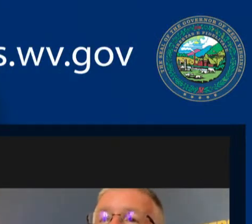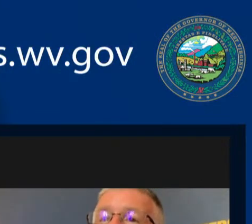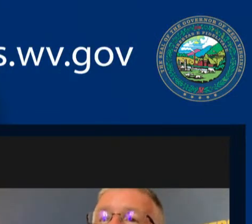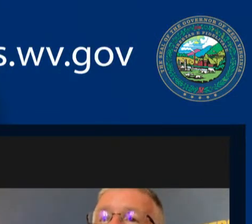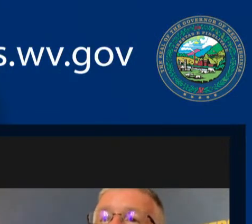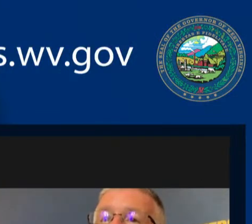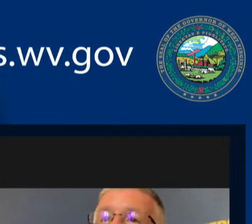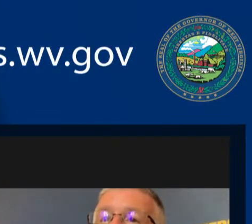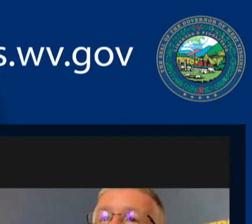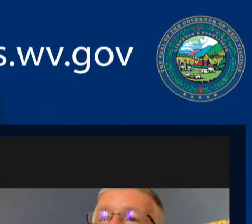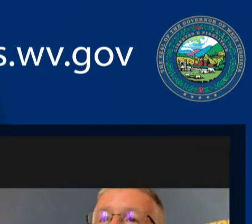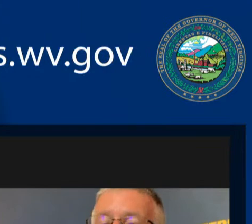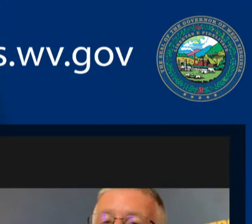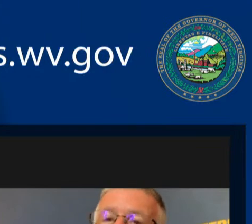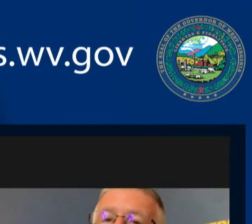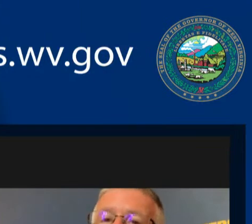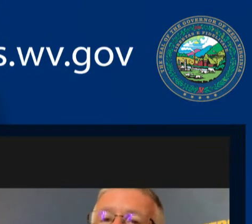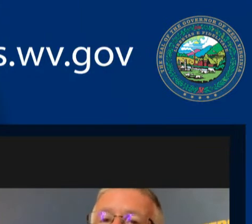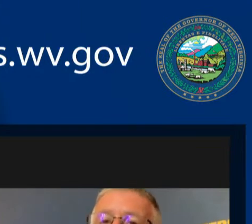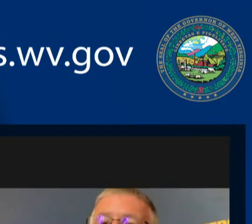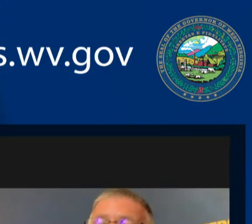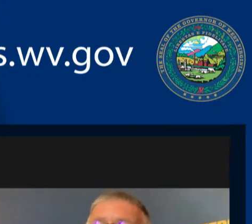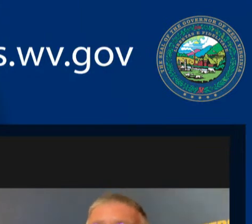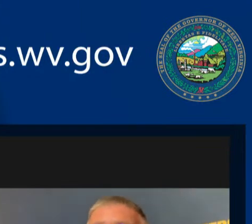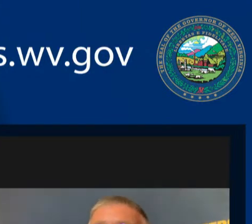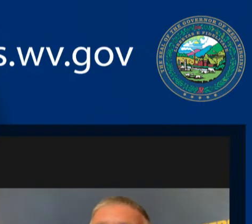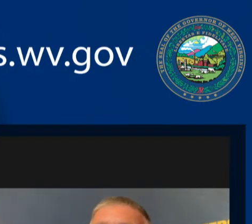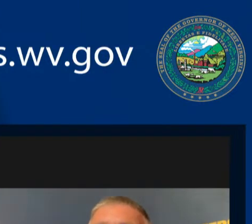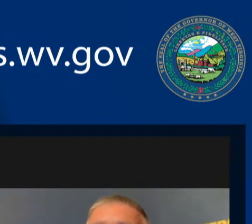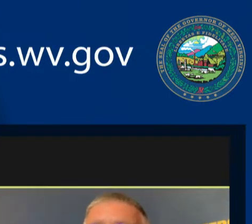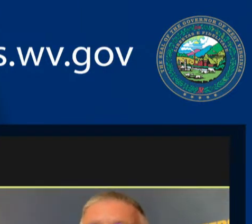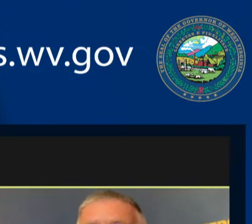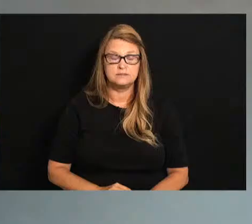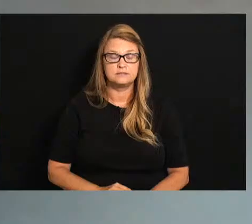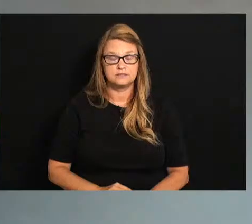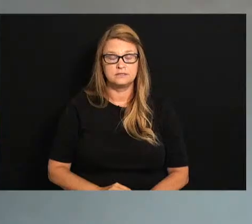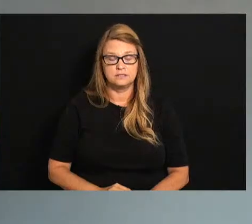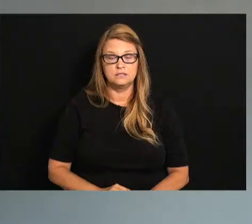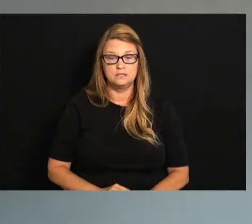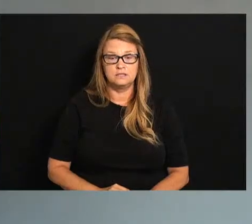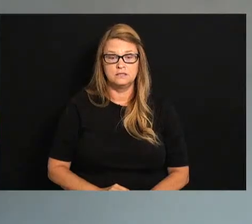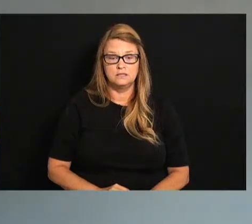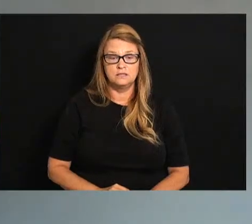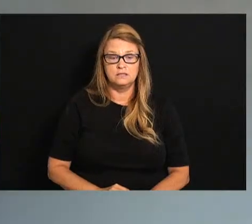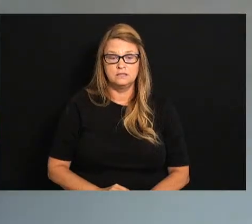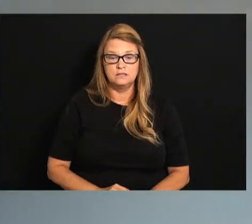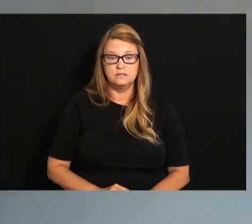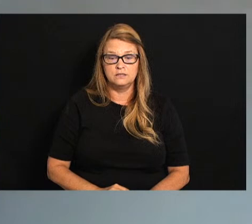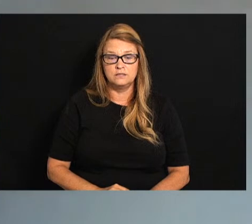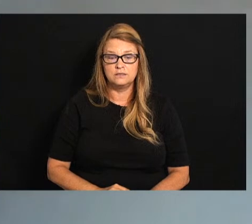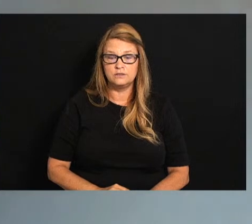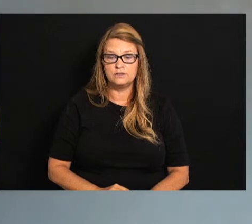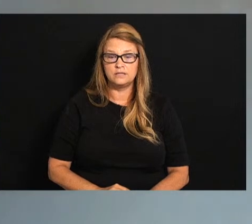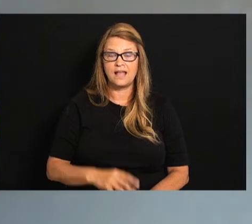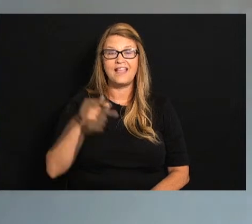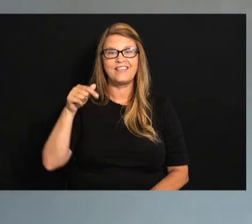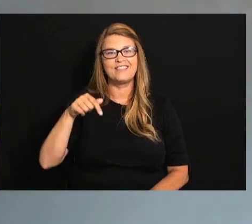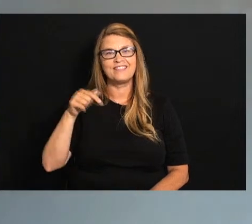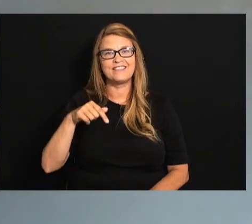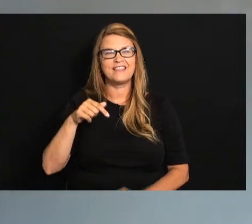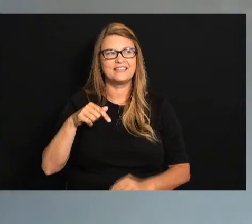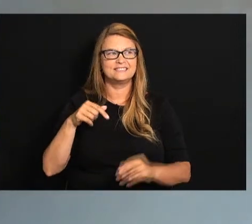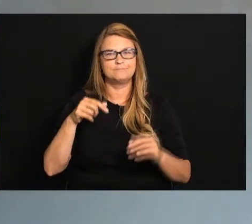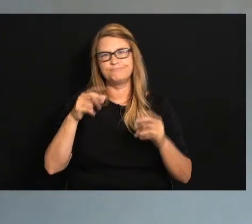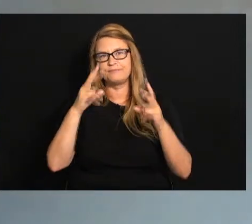I think General Hoyer, maybe you just jump in on that a little bit. Yes, sir, Governor. So Charles, in some initial assessments done